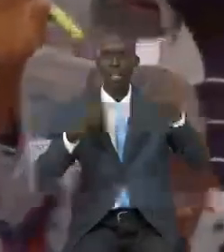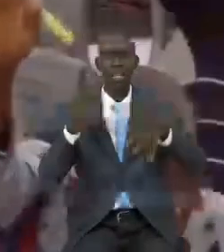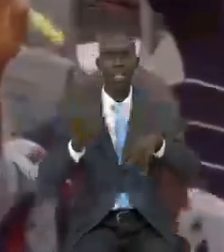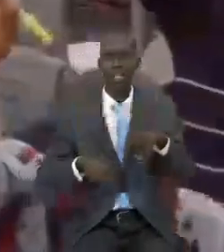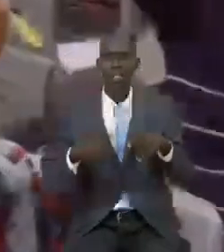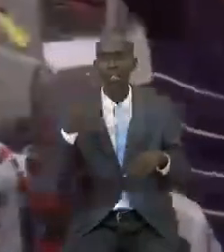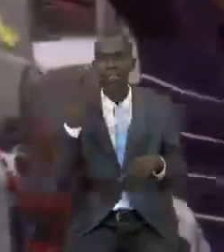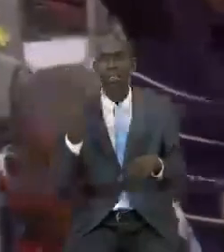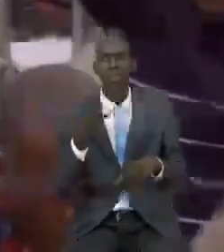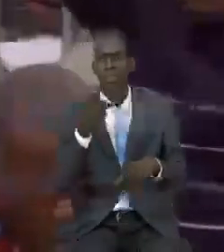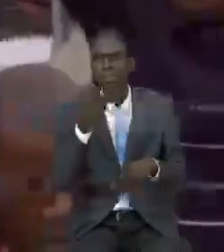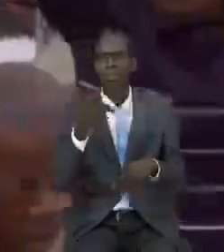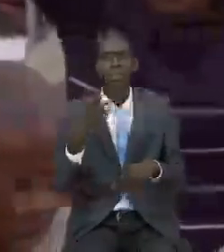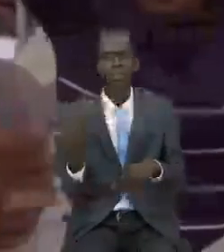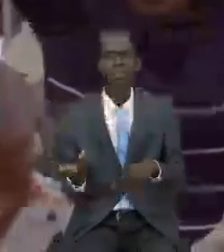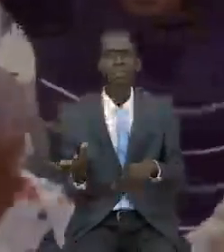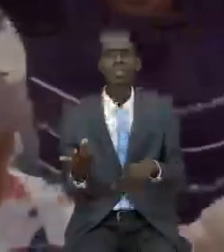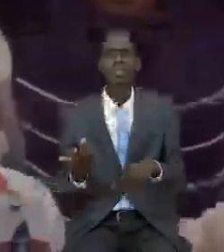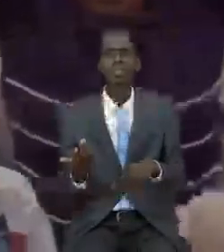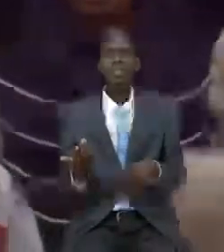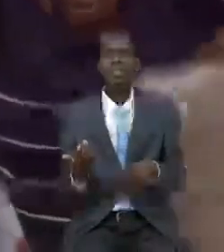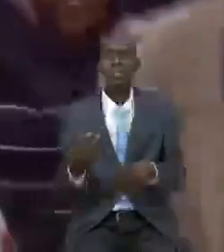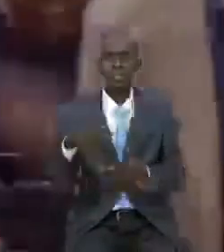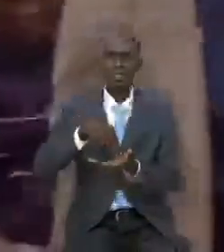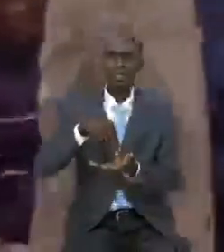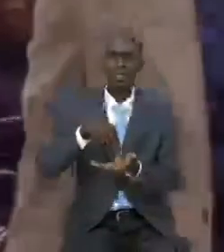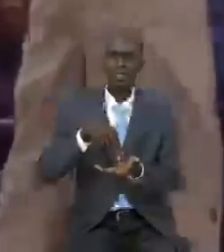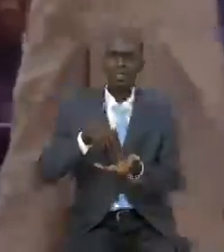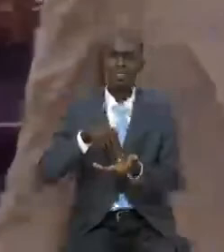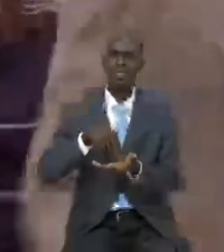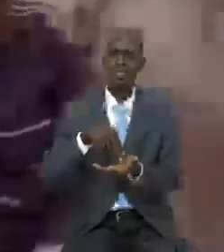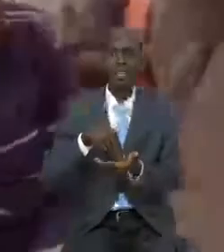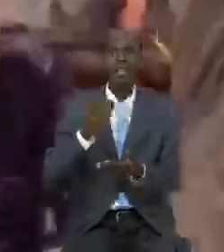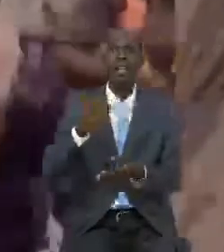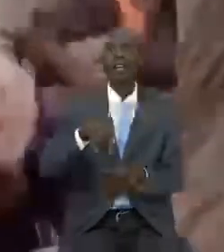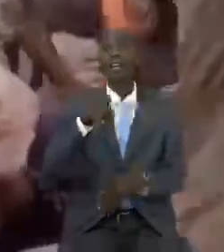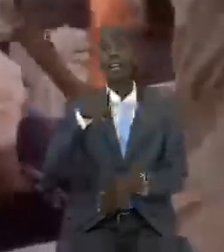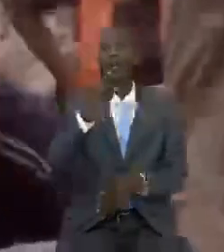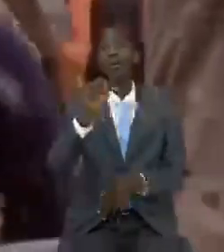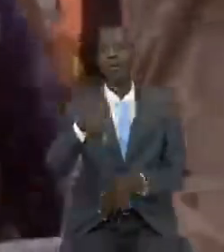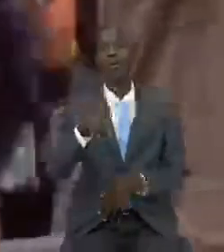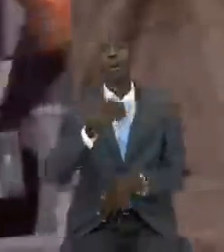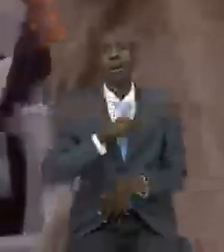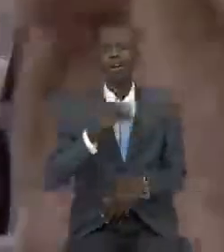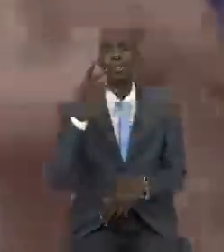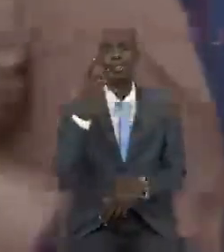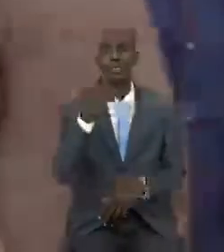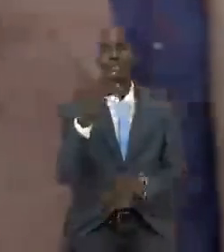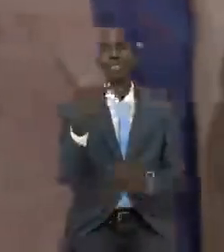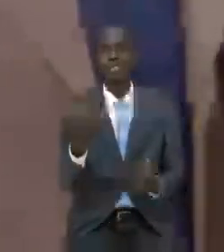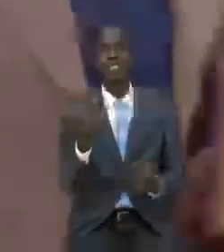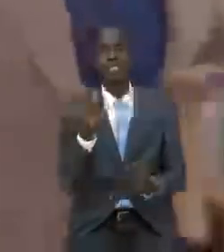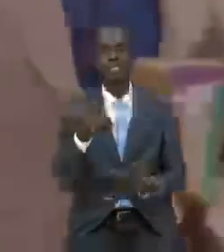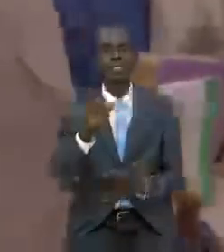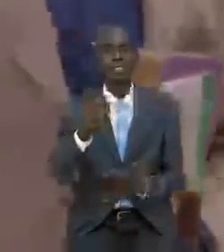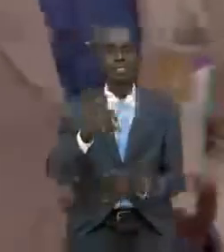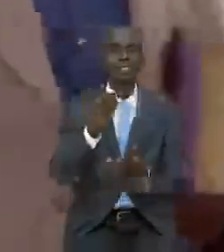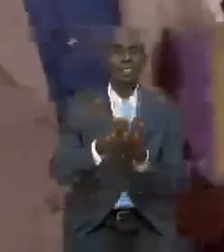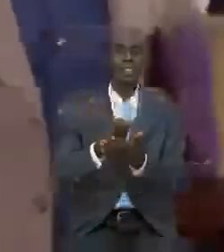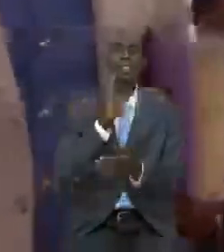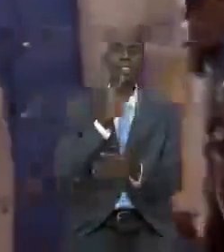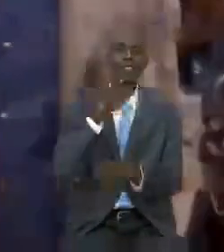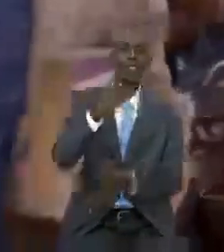head behind the person in front. Can't you stand up and let me? That's you. There you are. There you are. There you